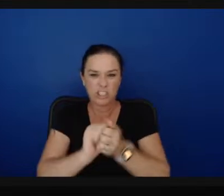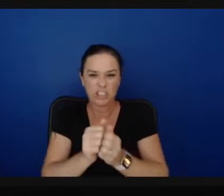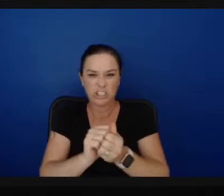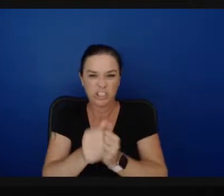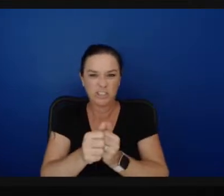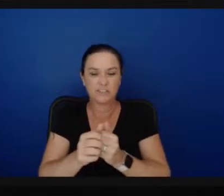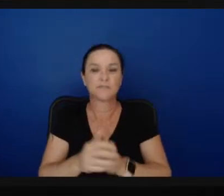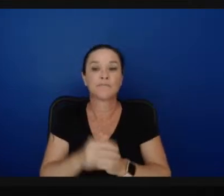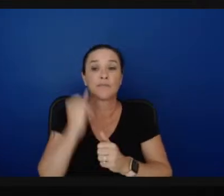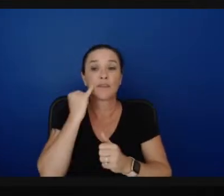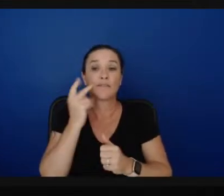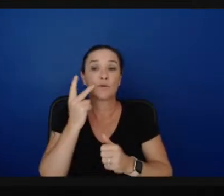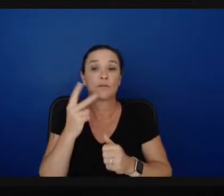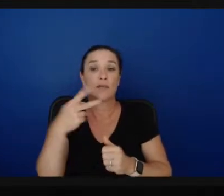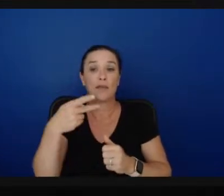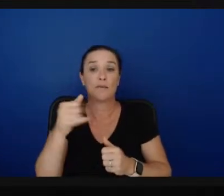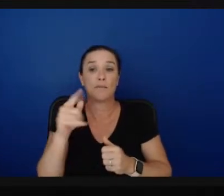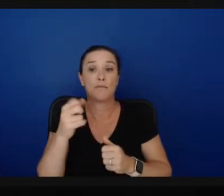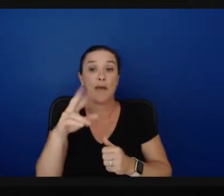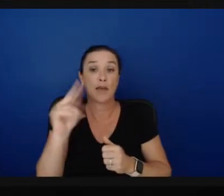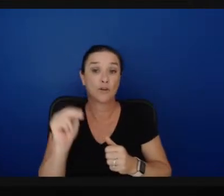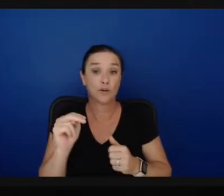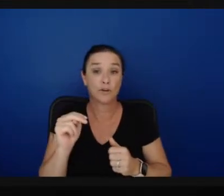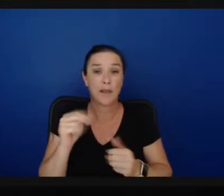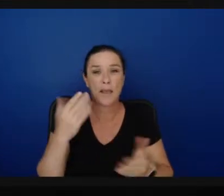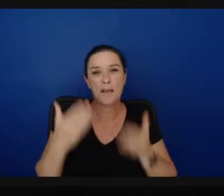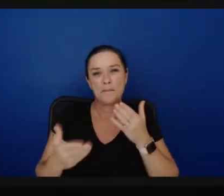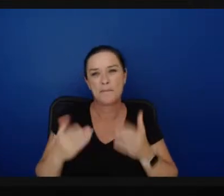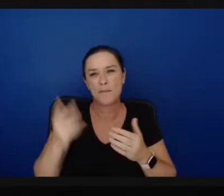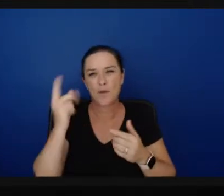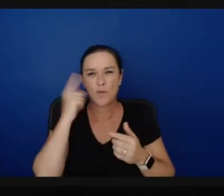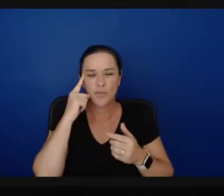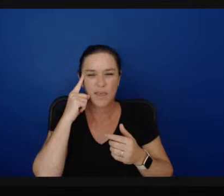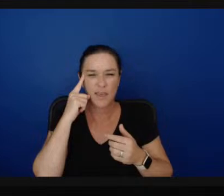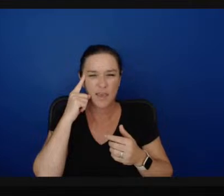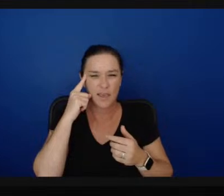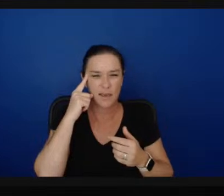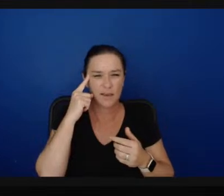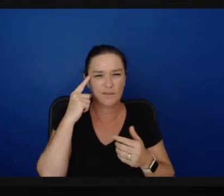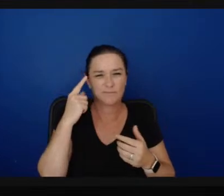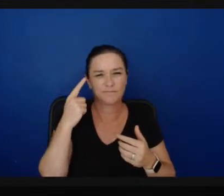here, you might think there is a slight